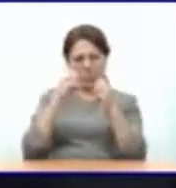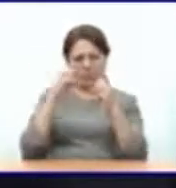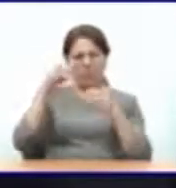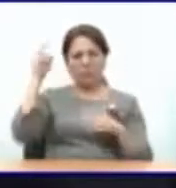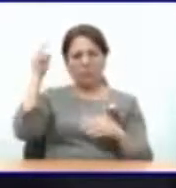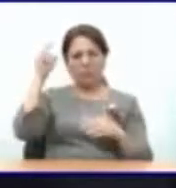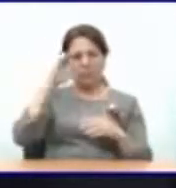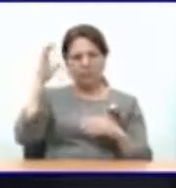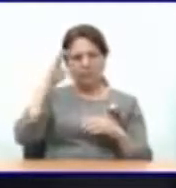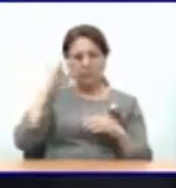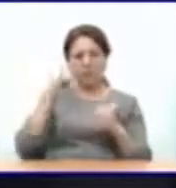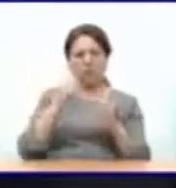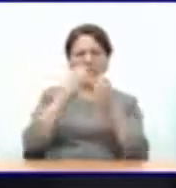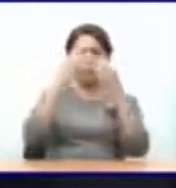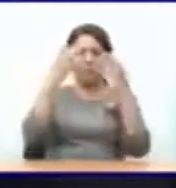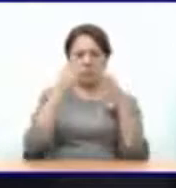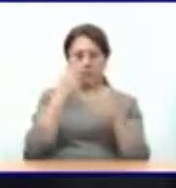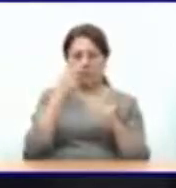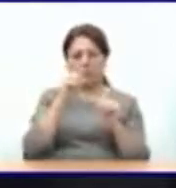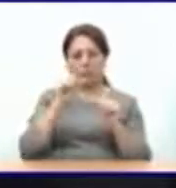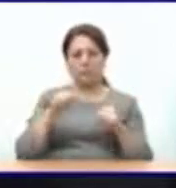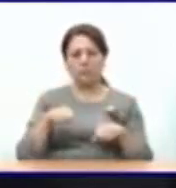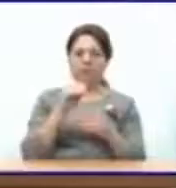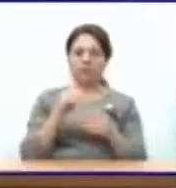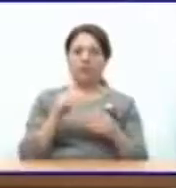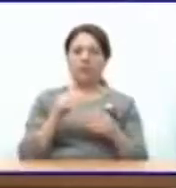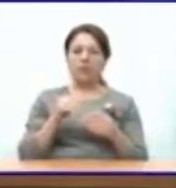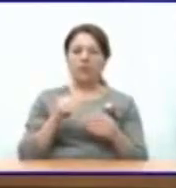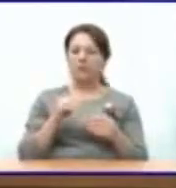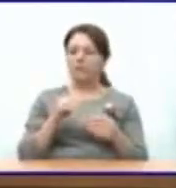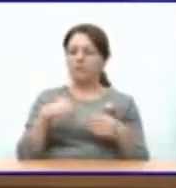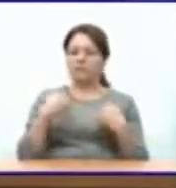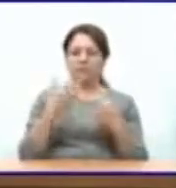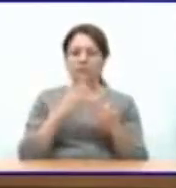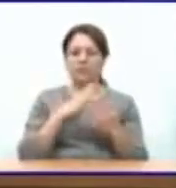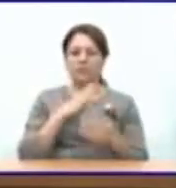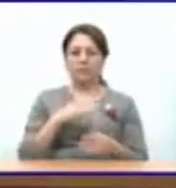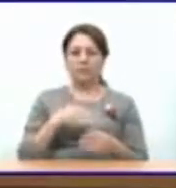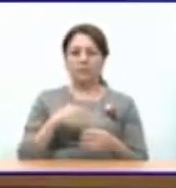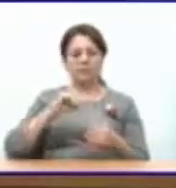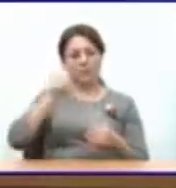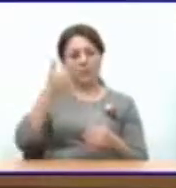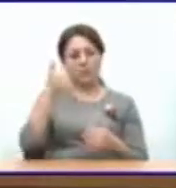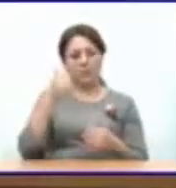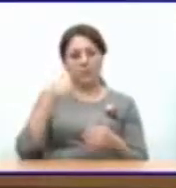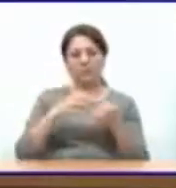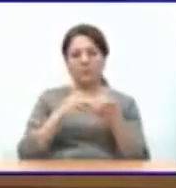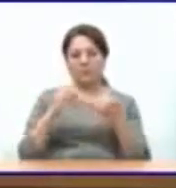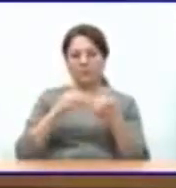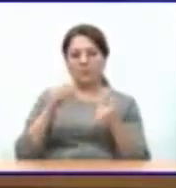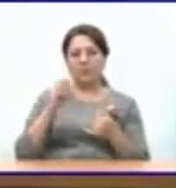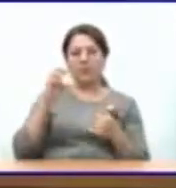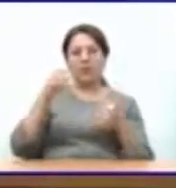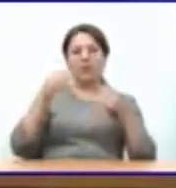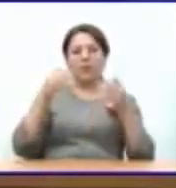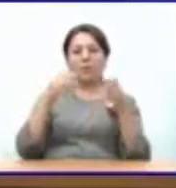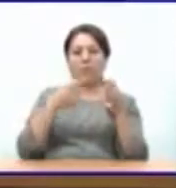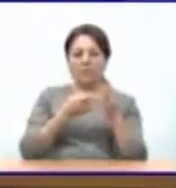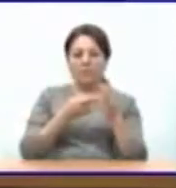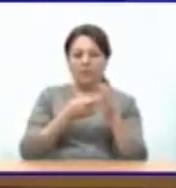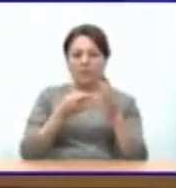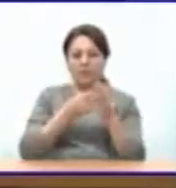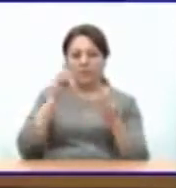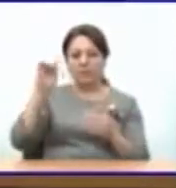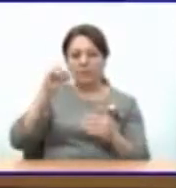rangga qarab o'zgarib borayotganligingizni ko'rish mumkin. Birinchi bo'lib yerning magnit qutblarini topgan olimlar